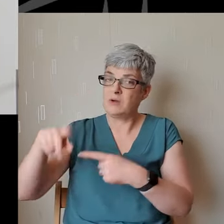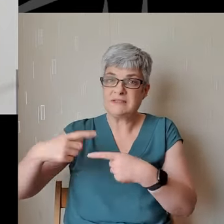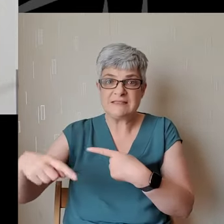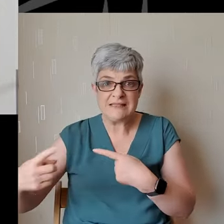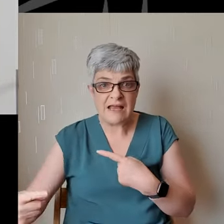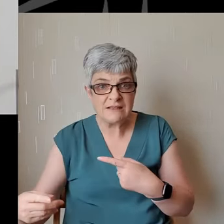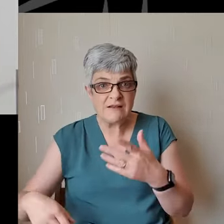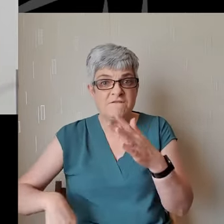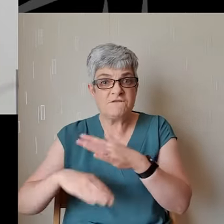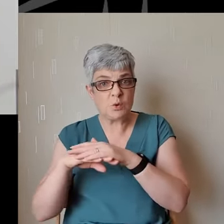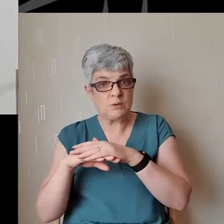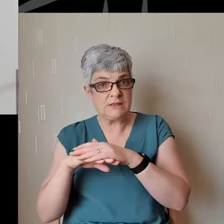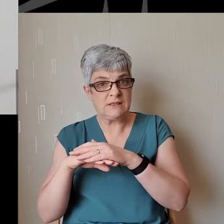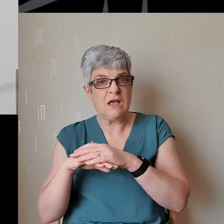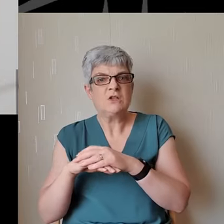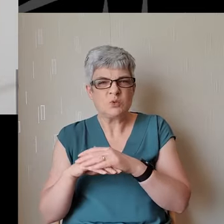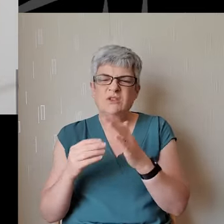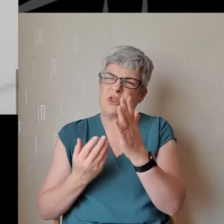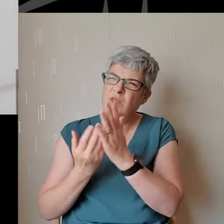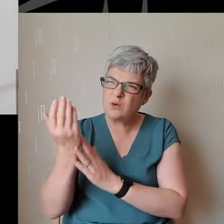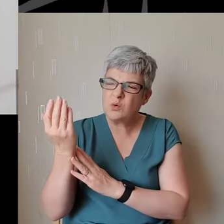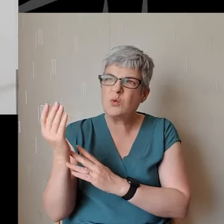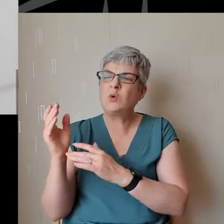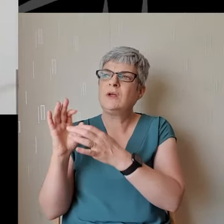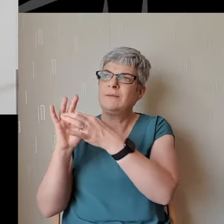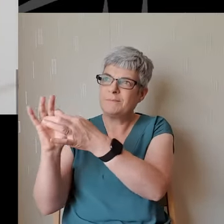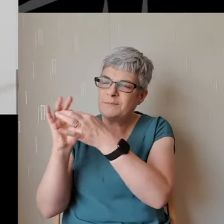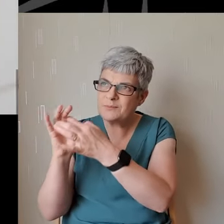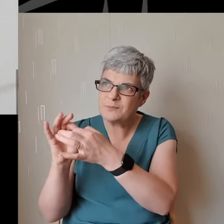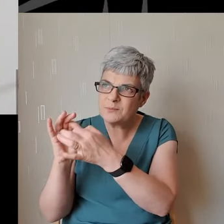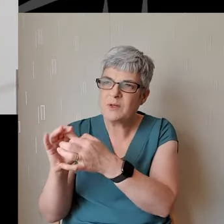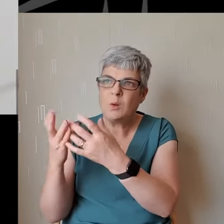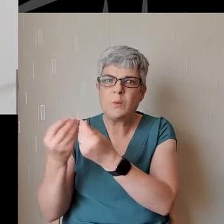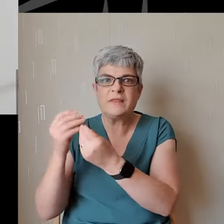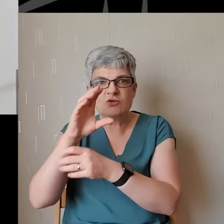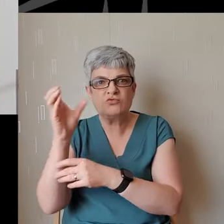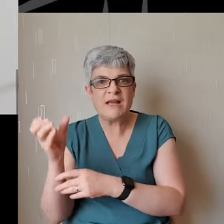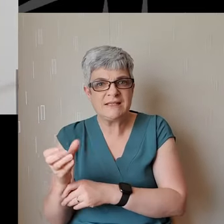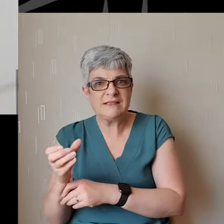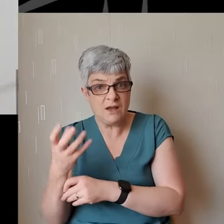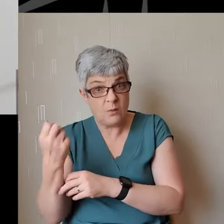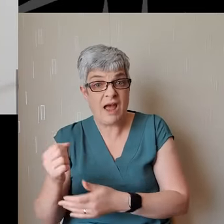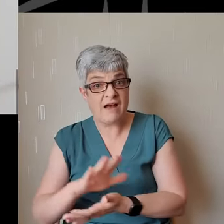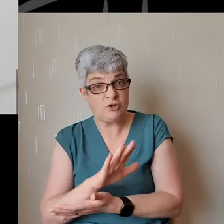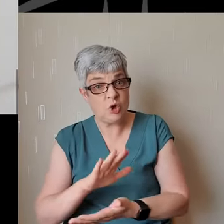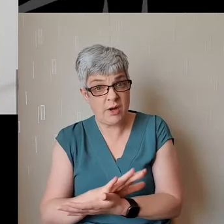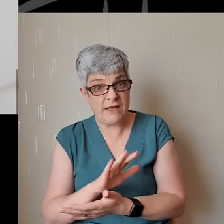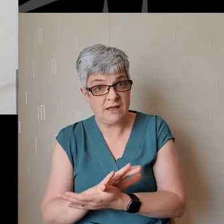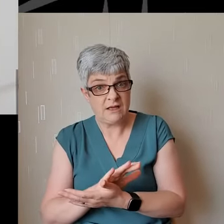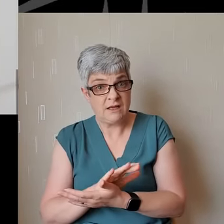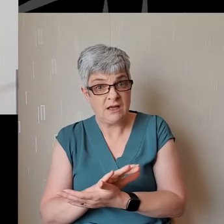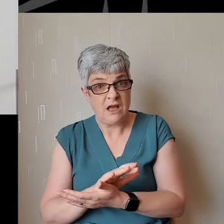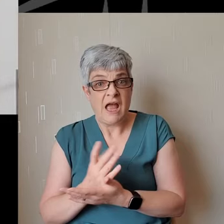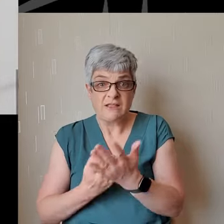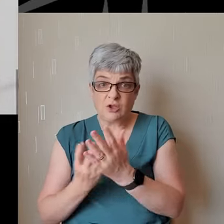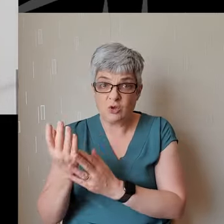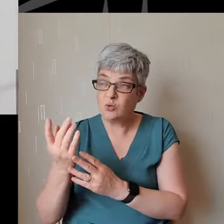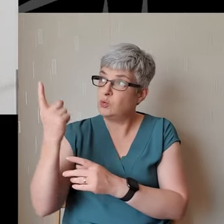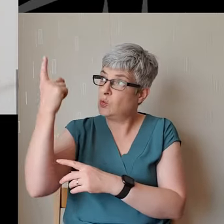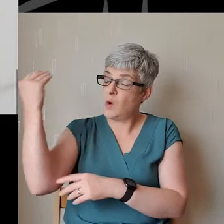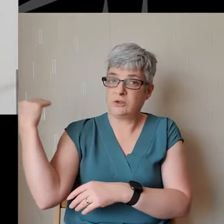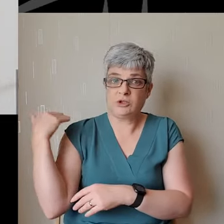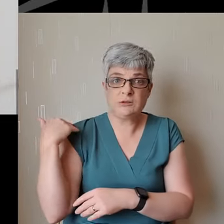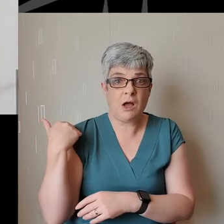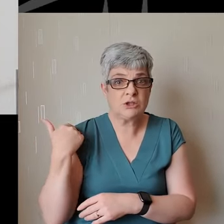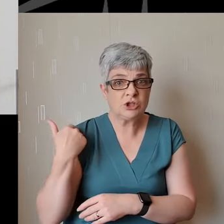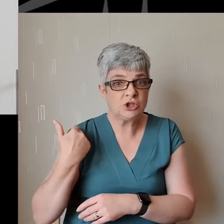and participation in Christ that we're given cause to joy. It is through our being touched by the hand of God, our